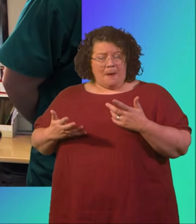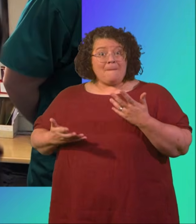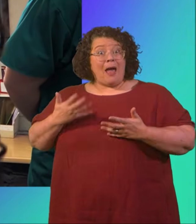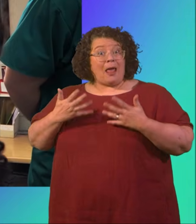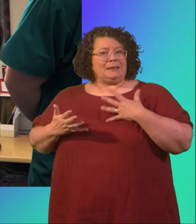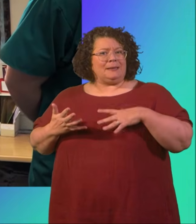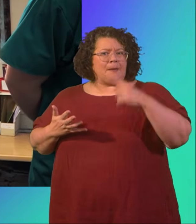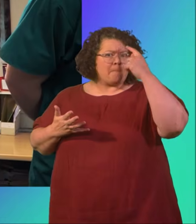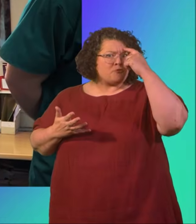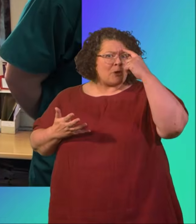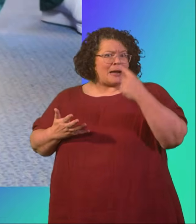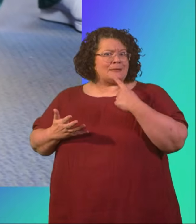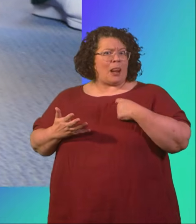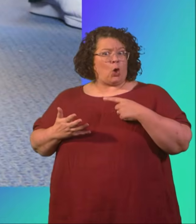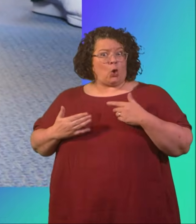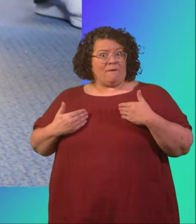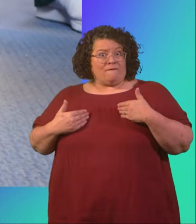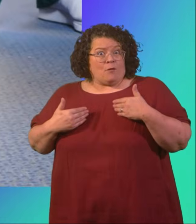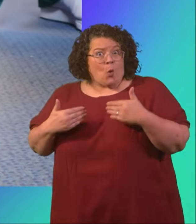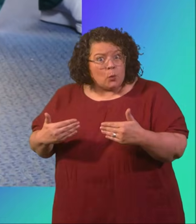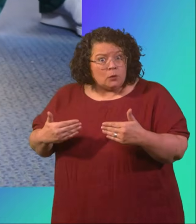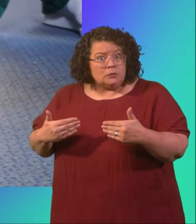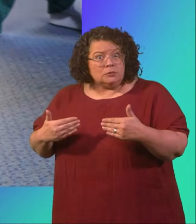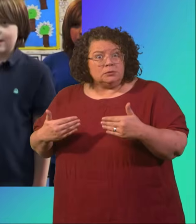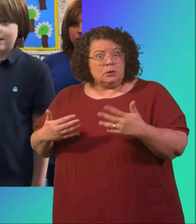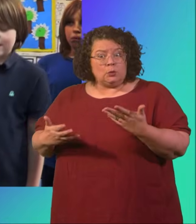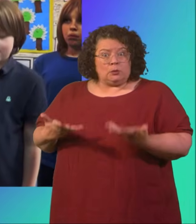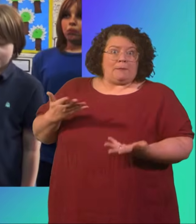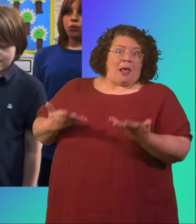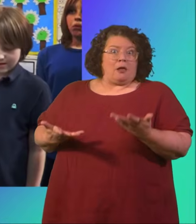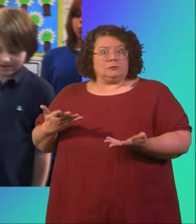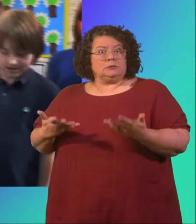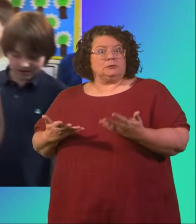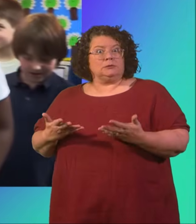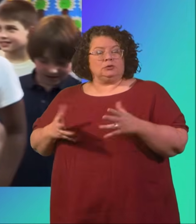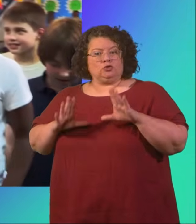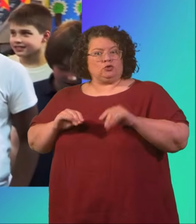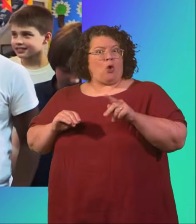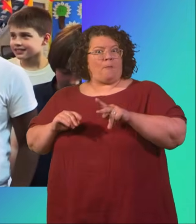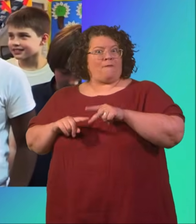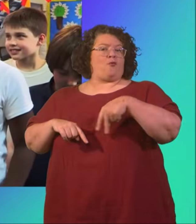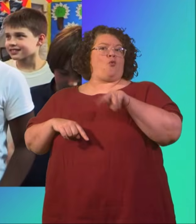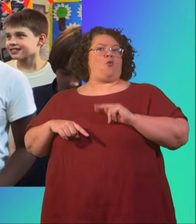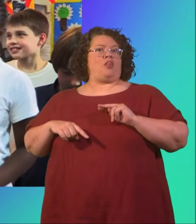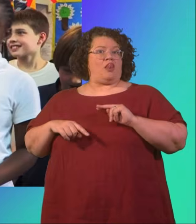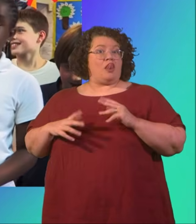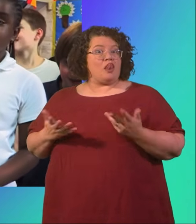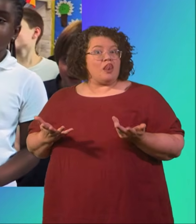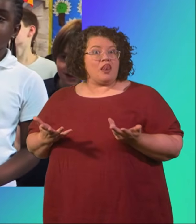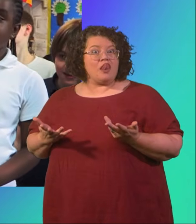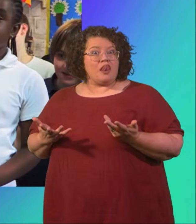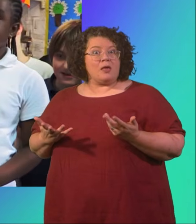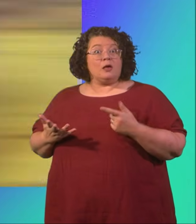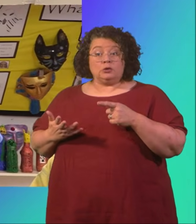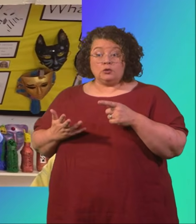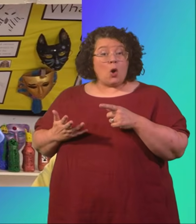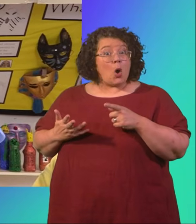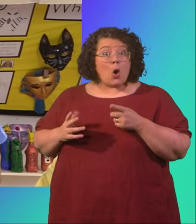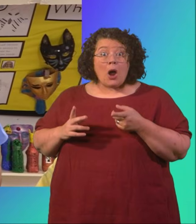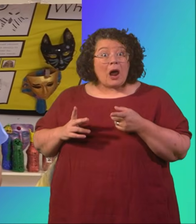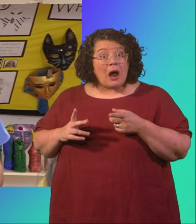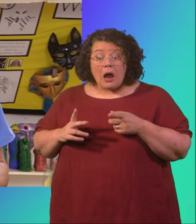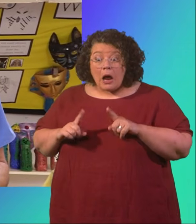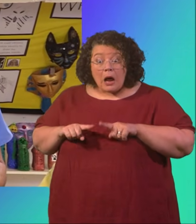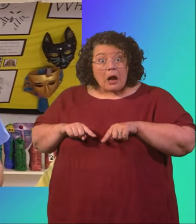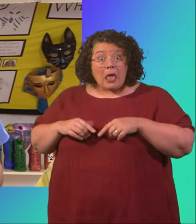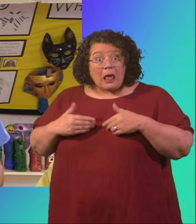do that, your brain tells you to move forwards, then upwards to distribute your weight evenly and stop you from falling. So if you